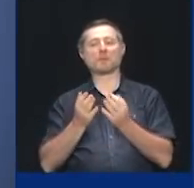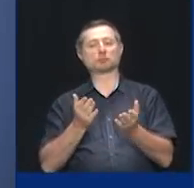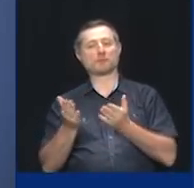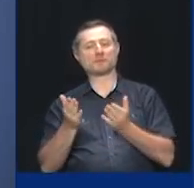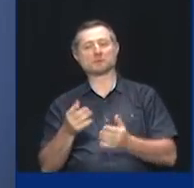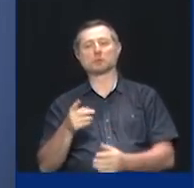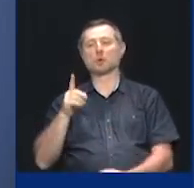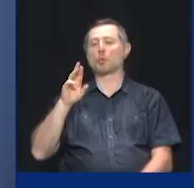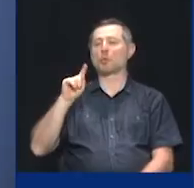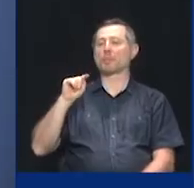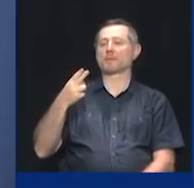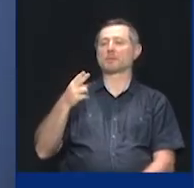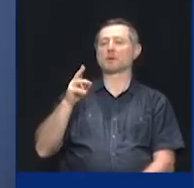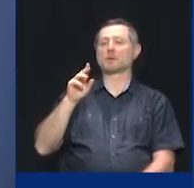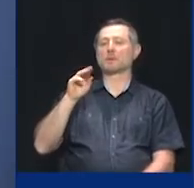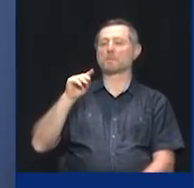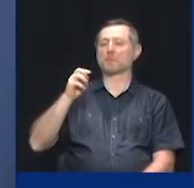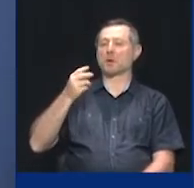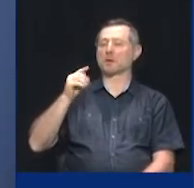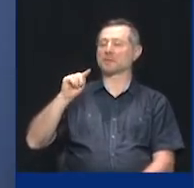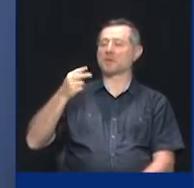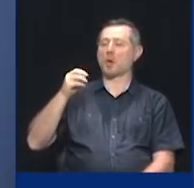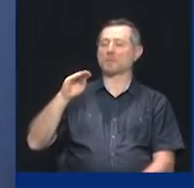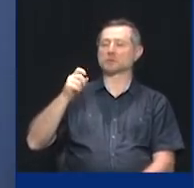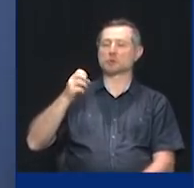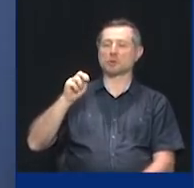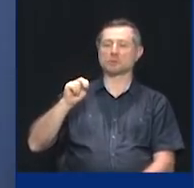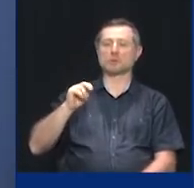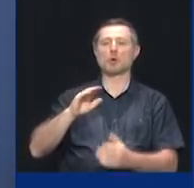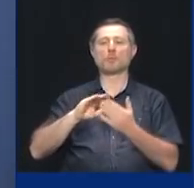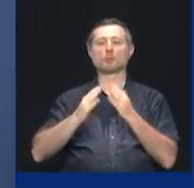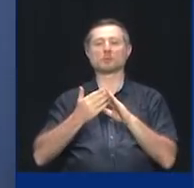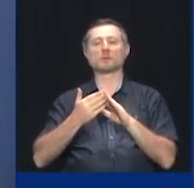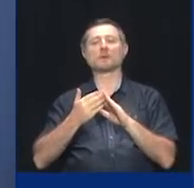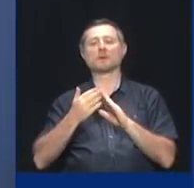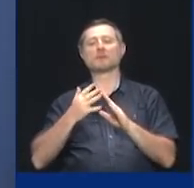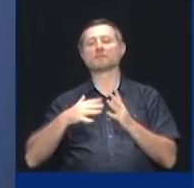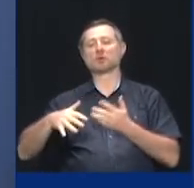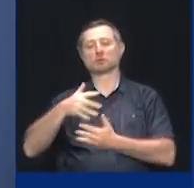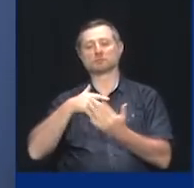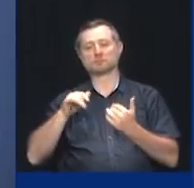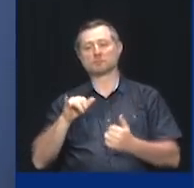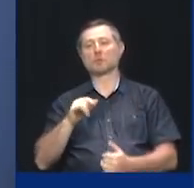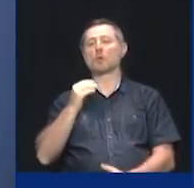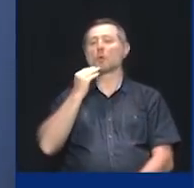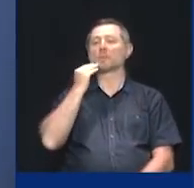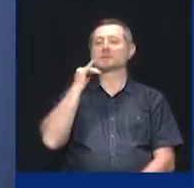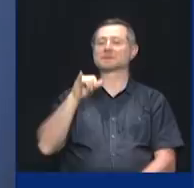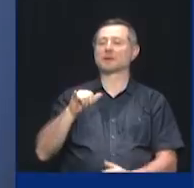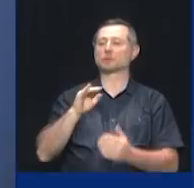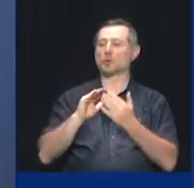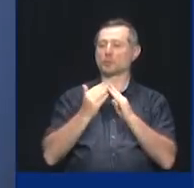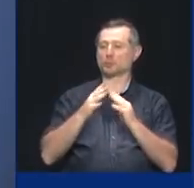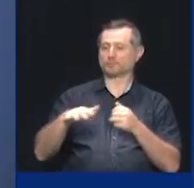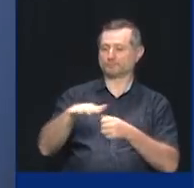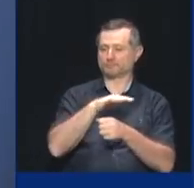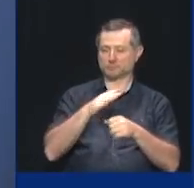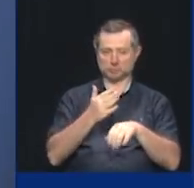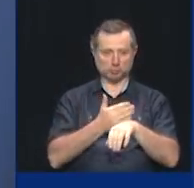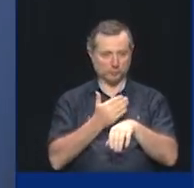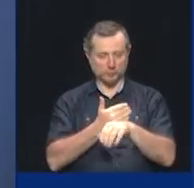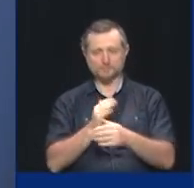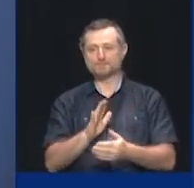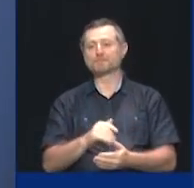Thompson, Special Advisor for Policy and Community Affairs, New York State Homes and Community Renewal. Kelly Owens,